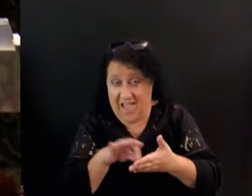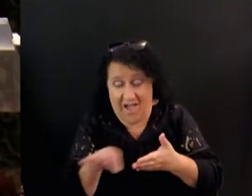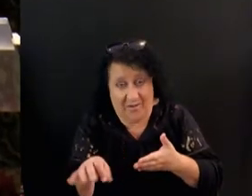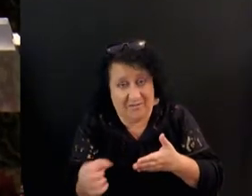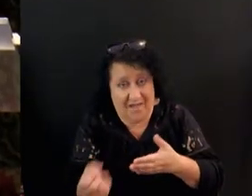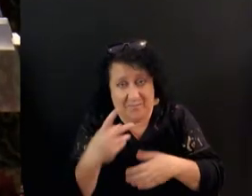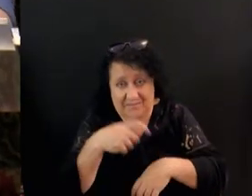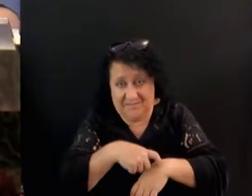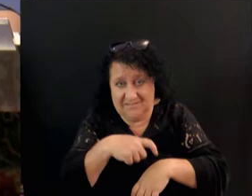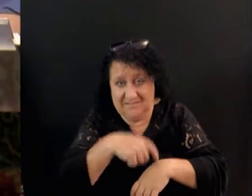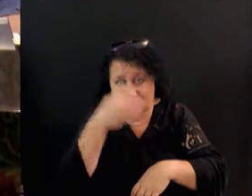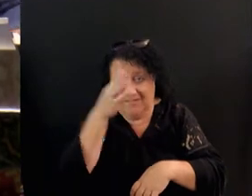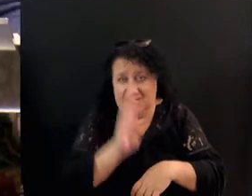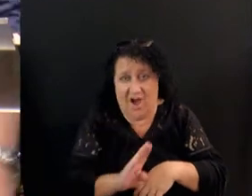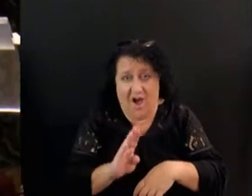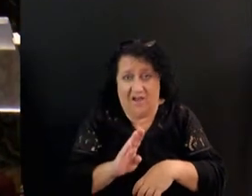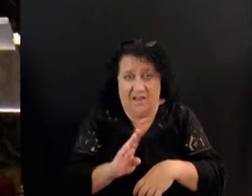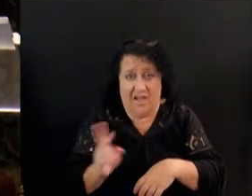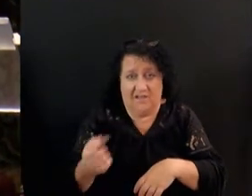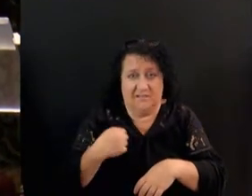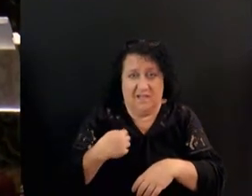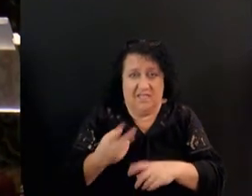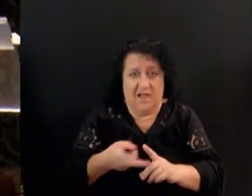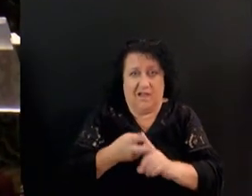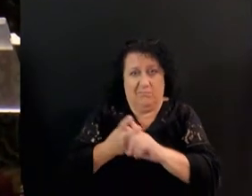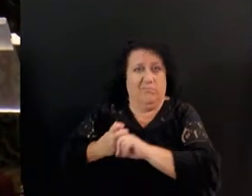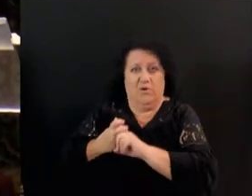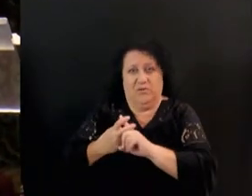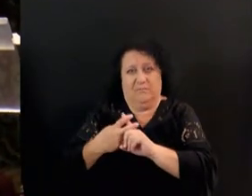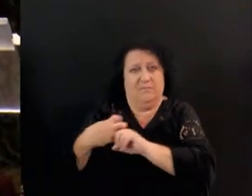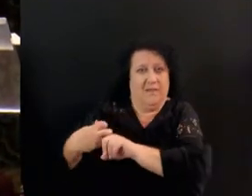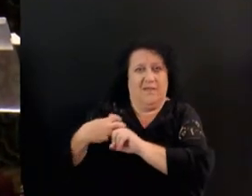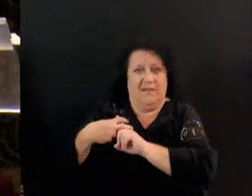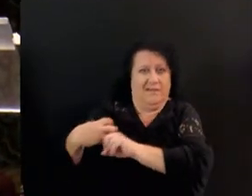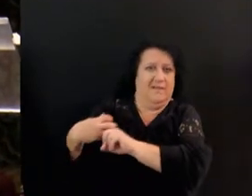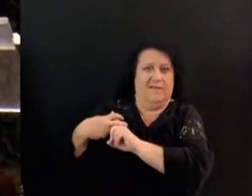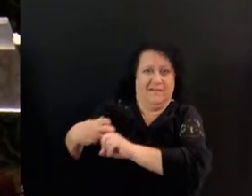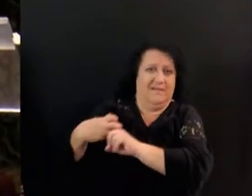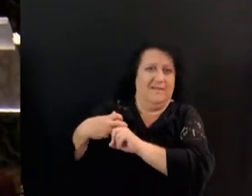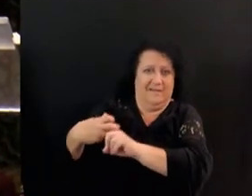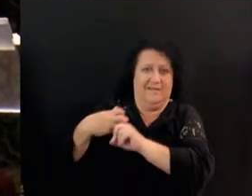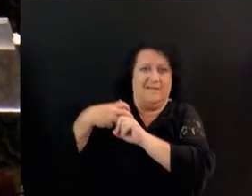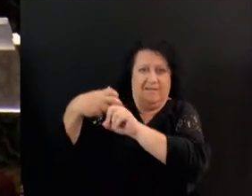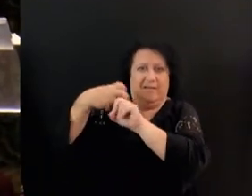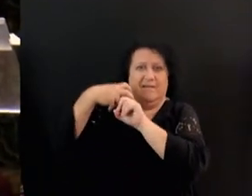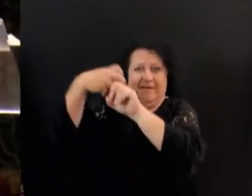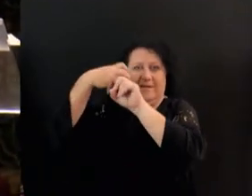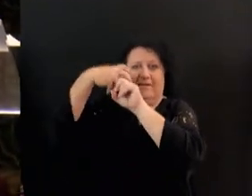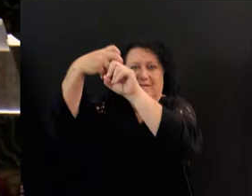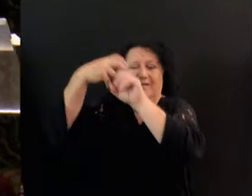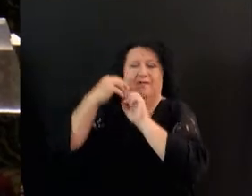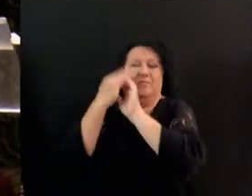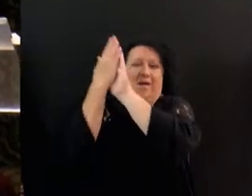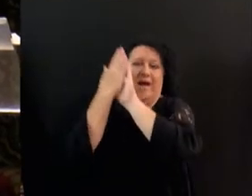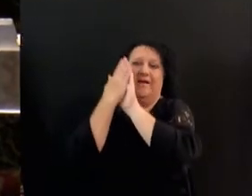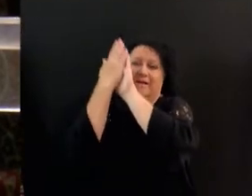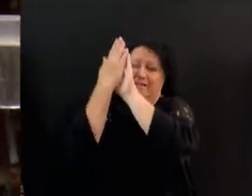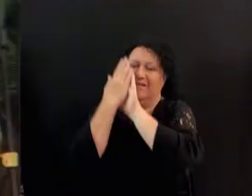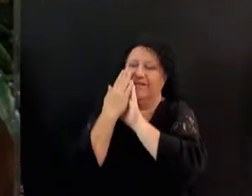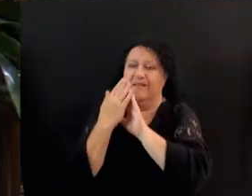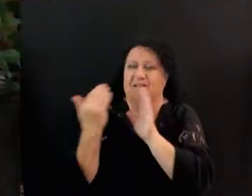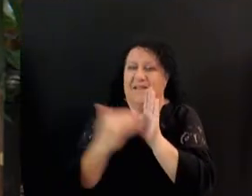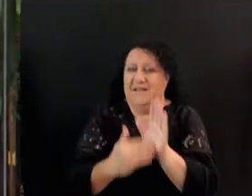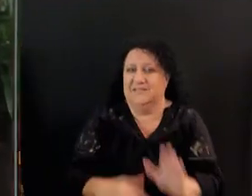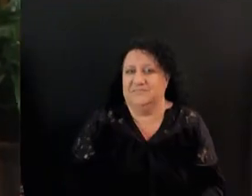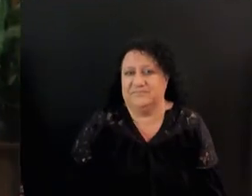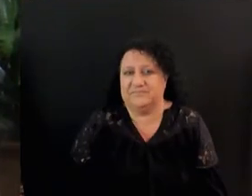To bring us back on course, on the right path, the paths of righteousness to follow him. And that you prepare a table before me in the presence of my